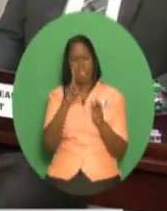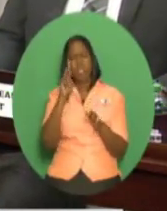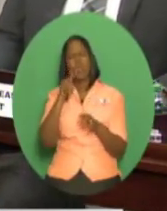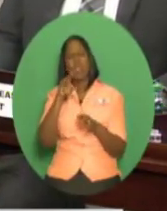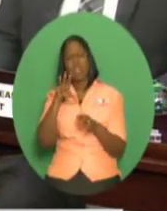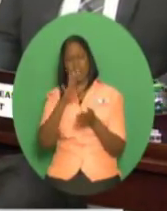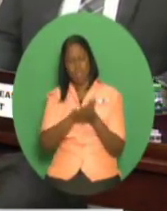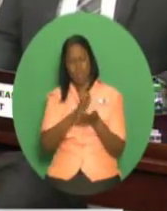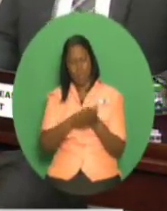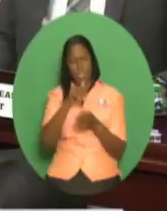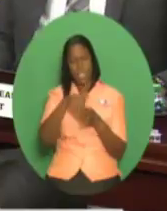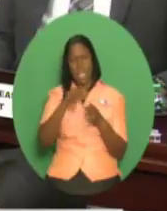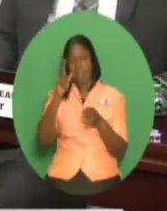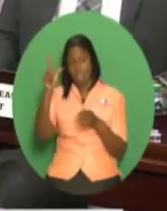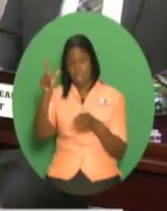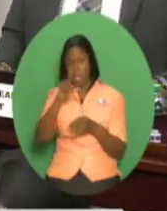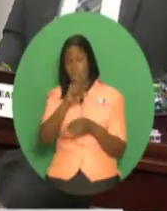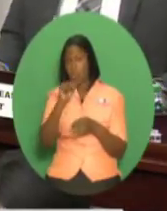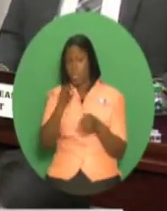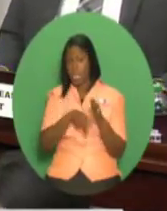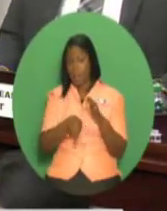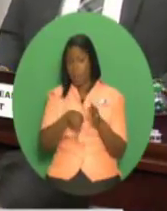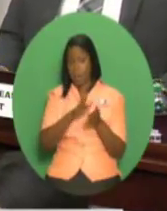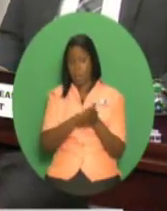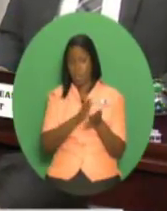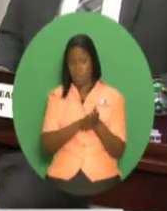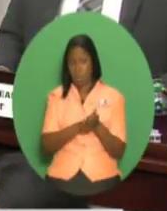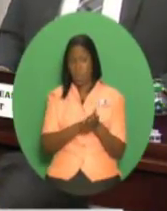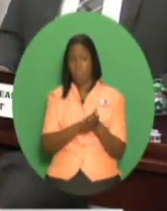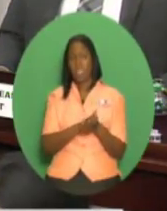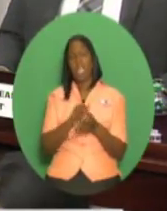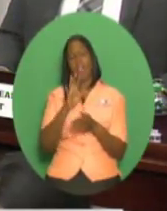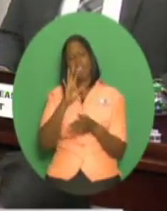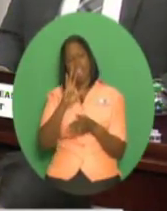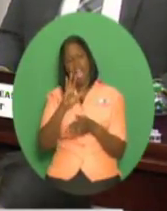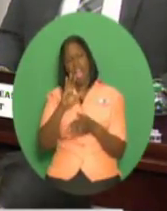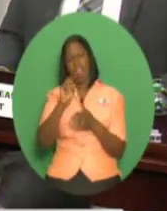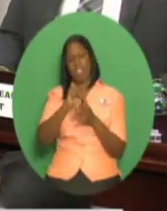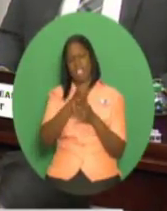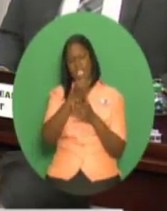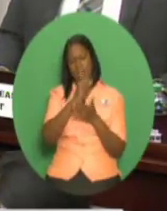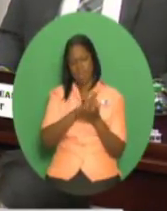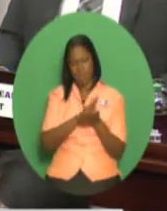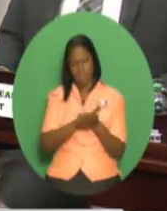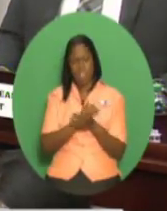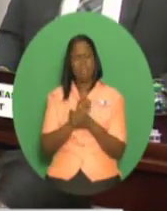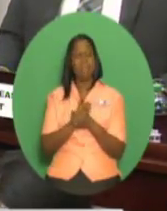20 primary schools and the 5 secondary schools.